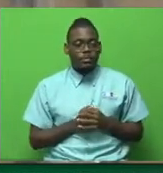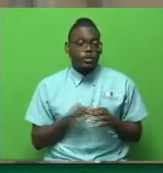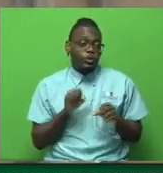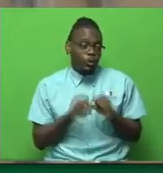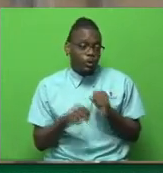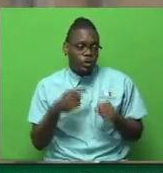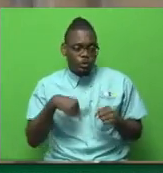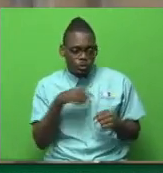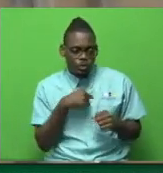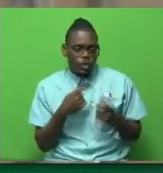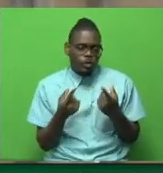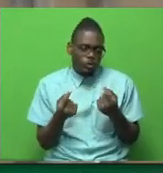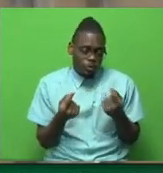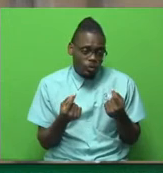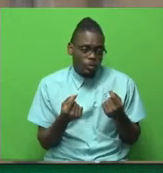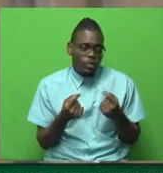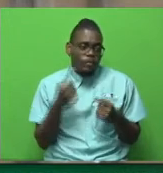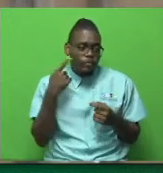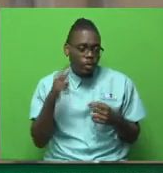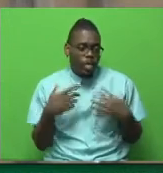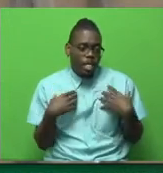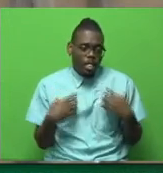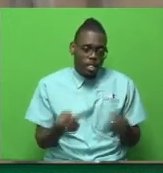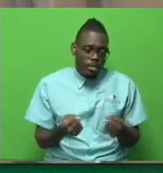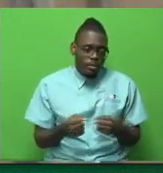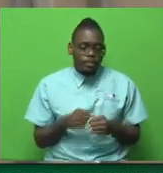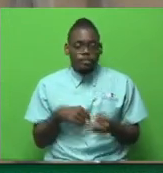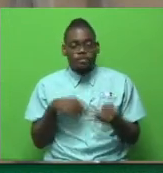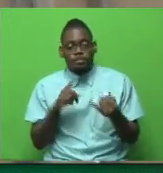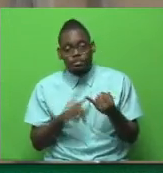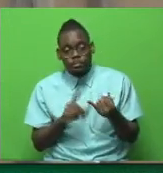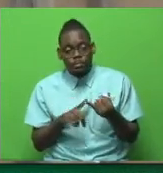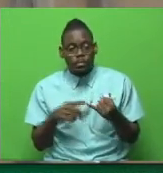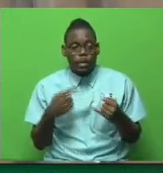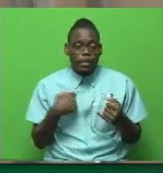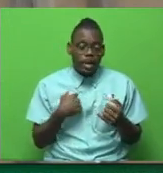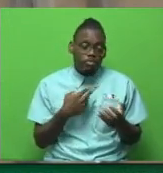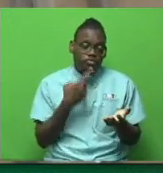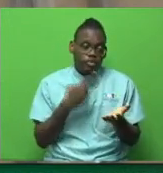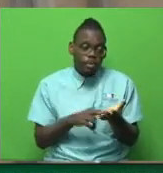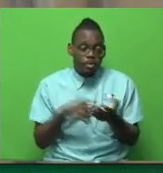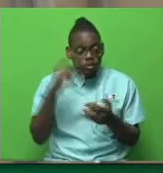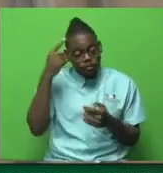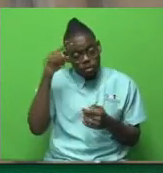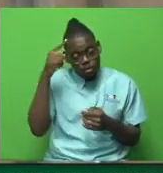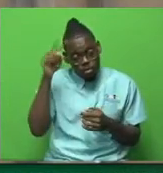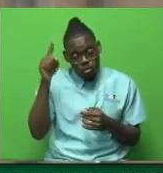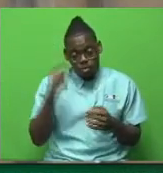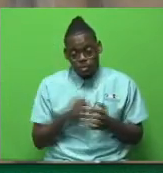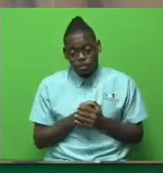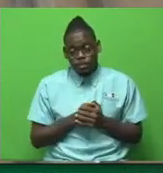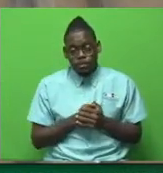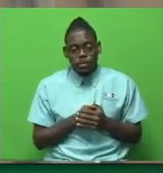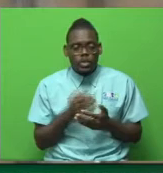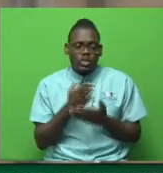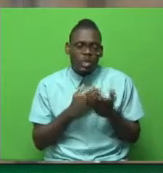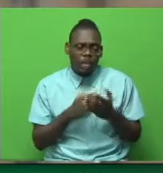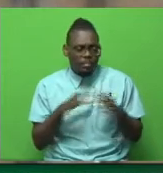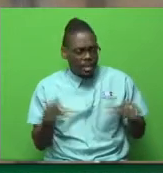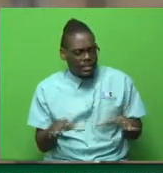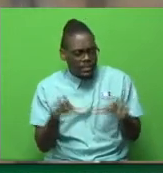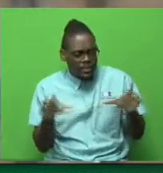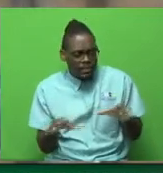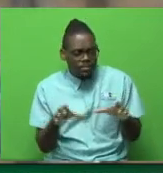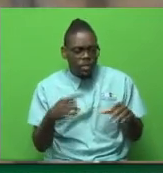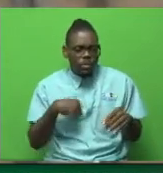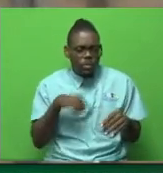been able to accomplish in health this is my report of just a snippet of the activities that